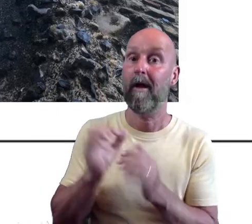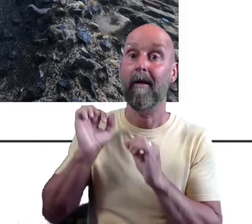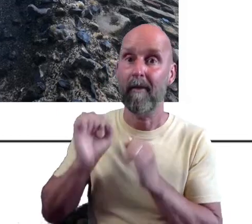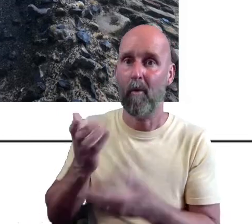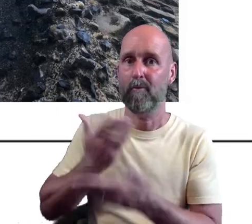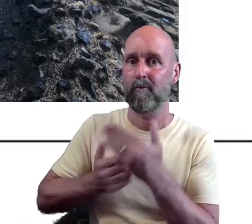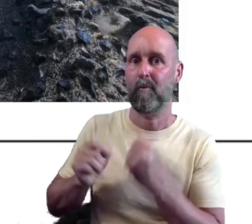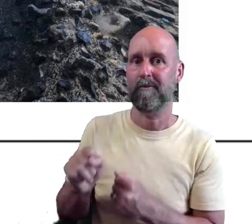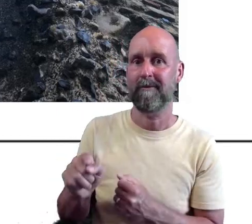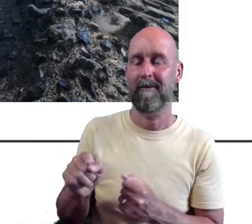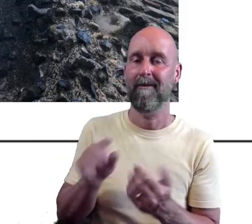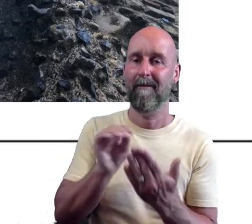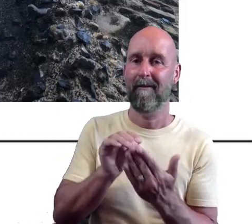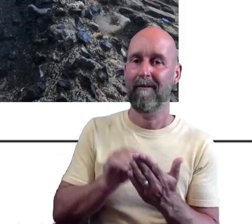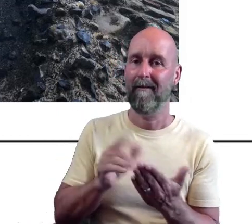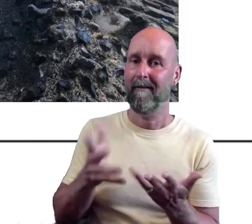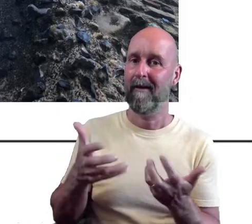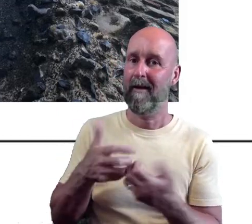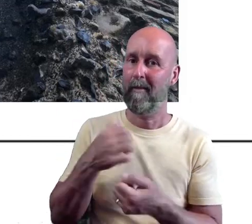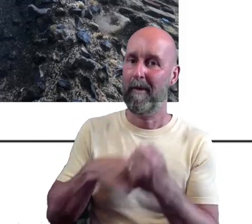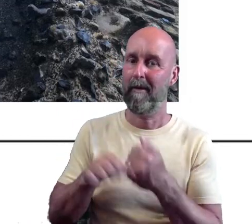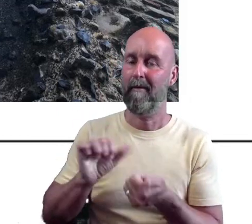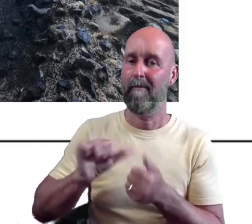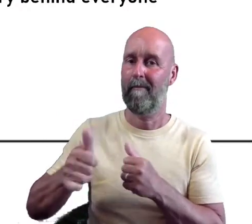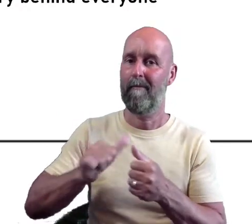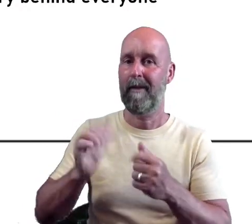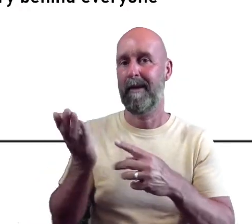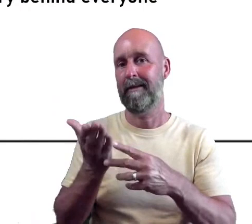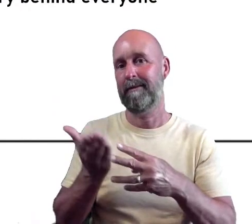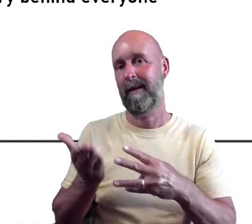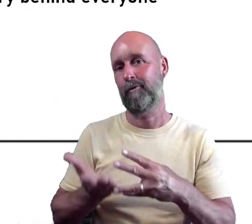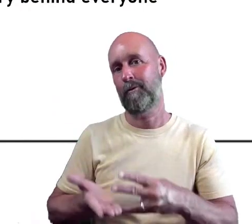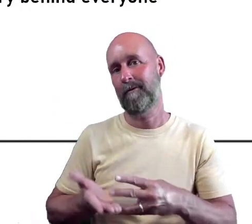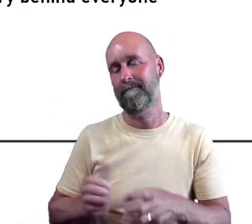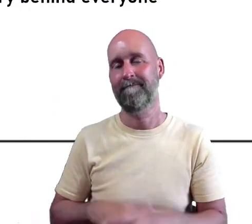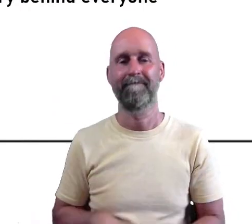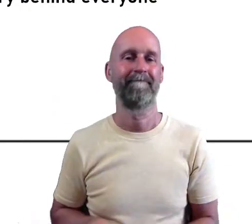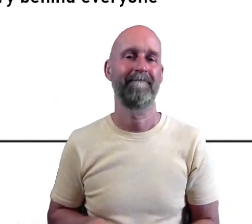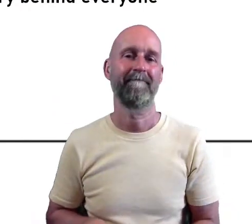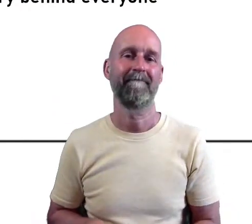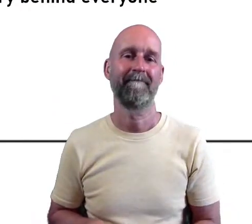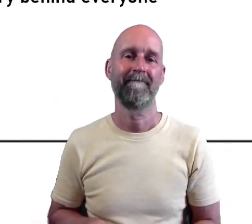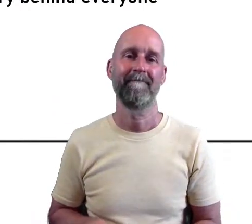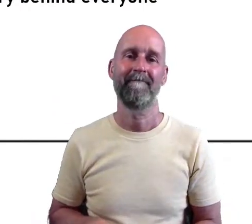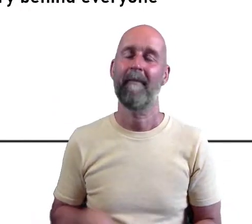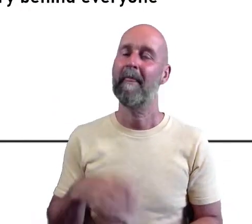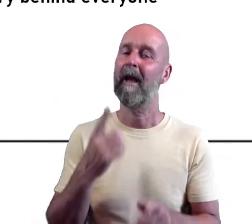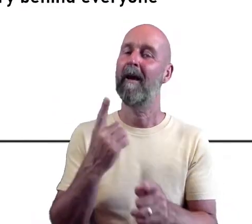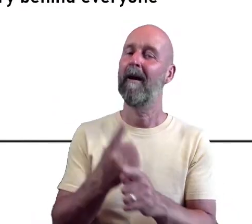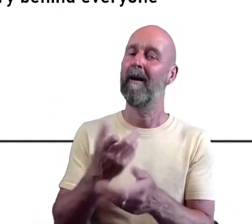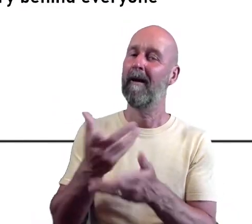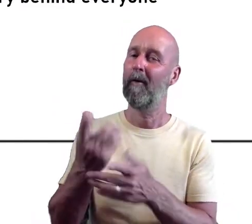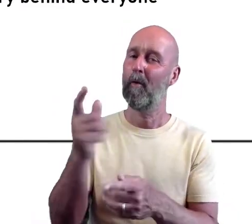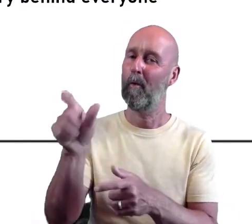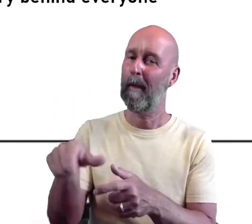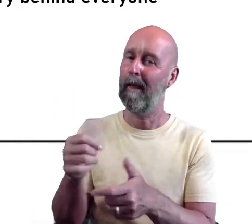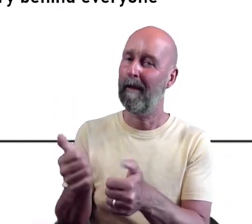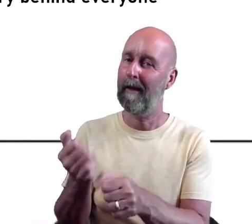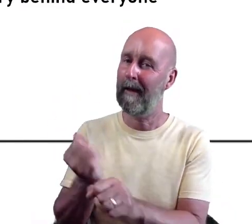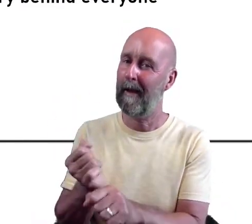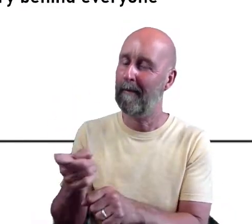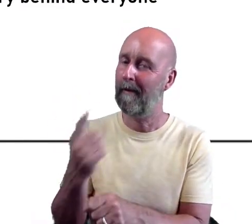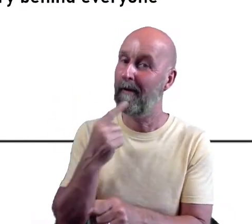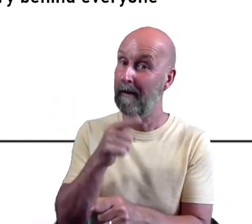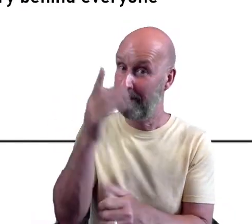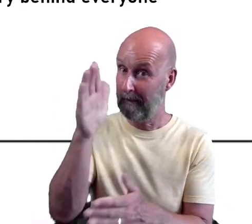really created that idea of intersection. And when I spoke to players of the game about how this experience